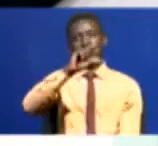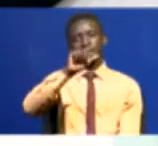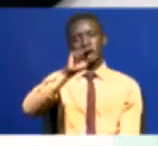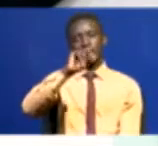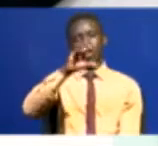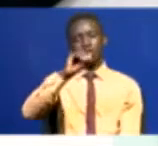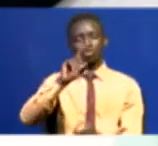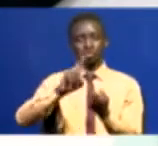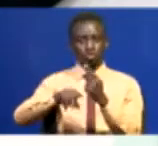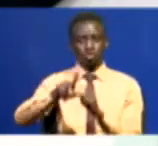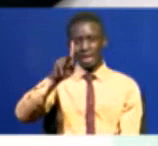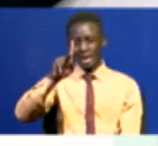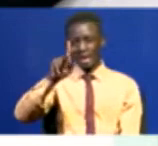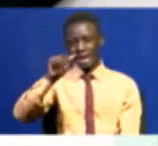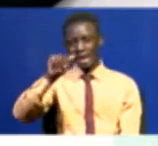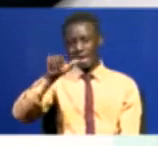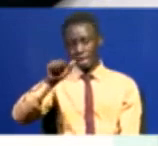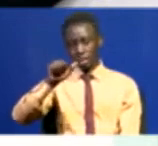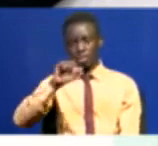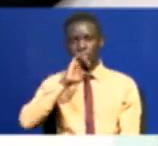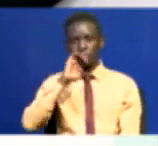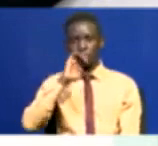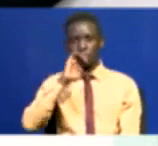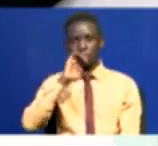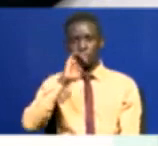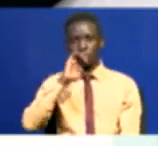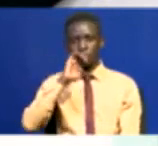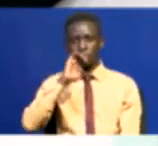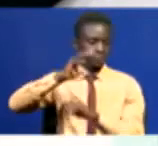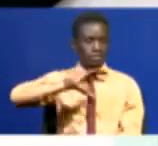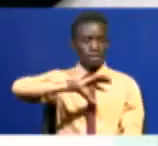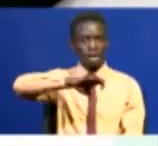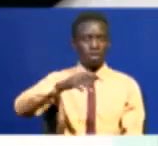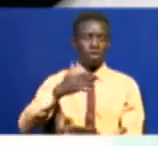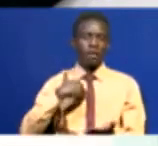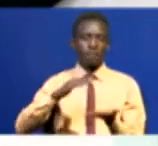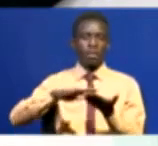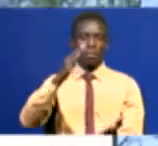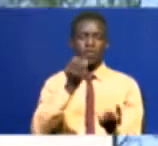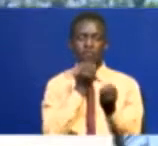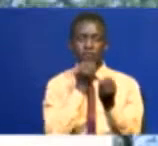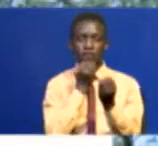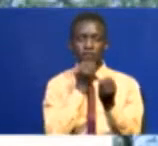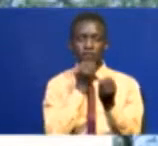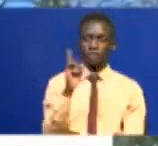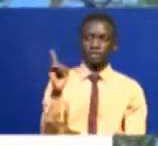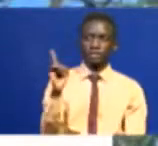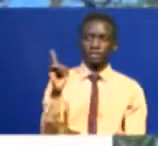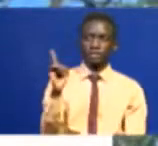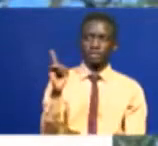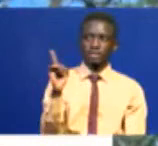in Kaya Kauma, Kilifi County. Here is June Karisa with the details.